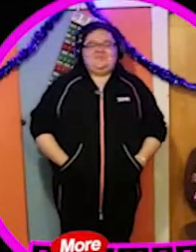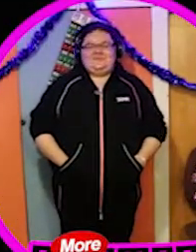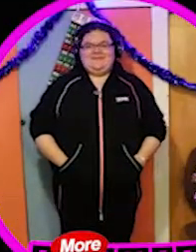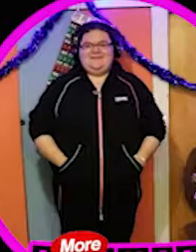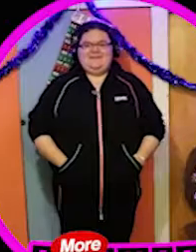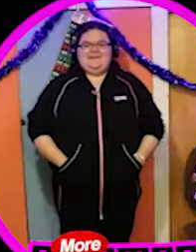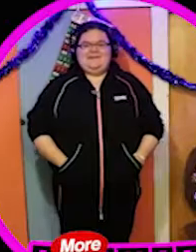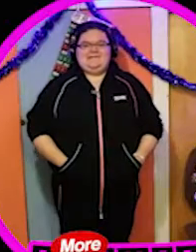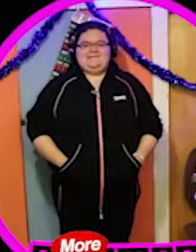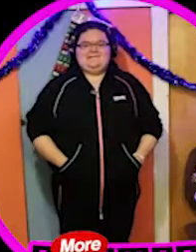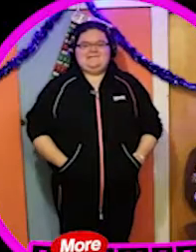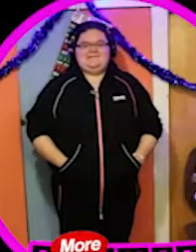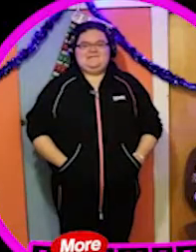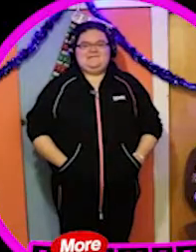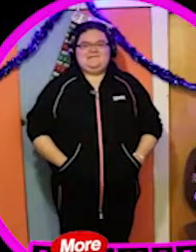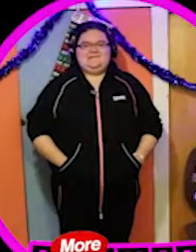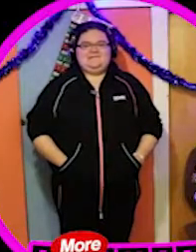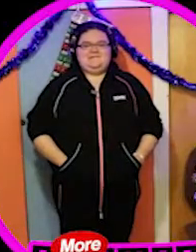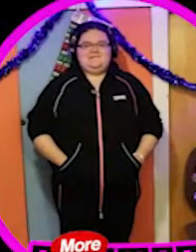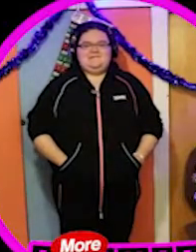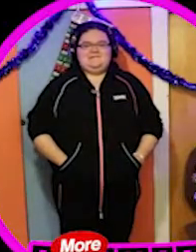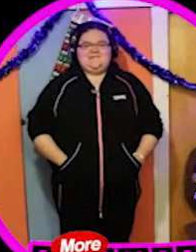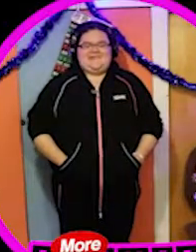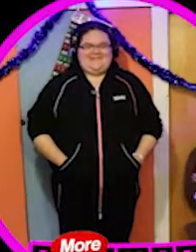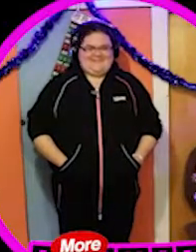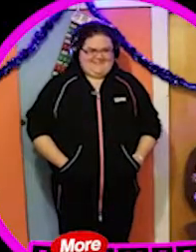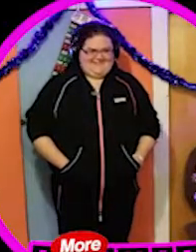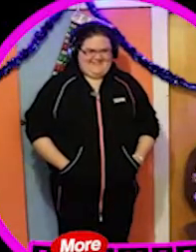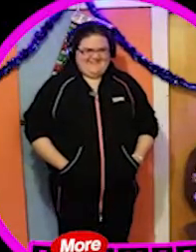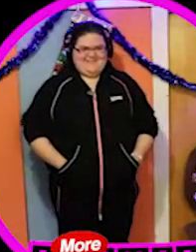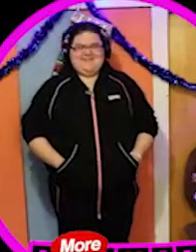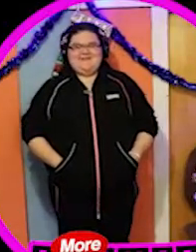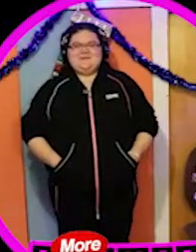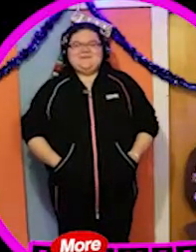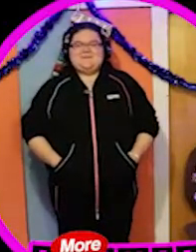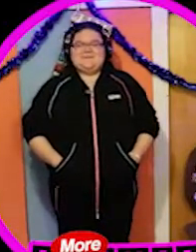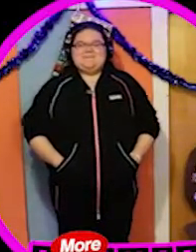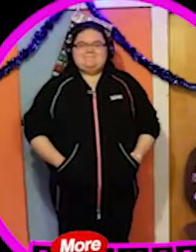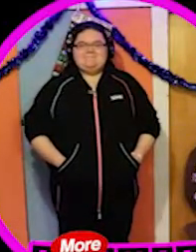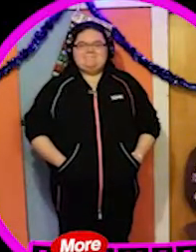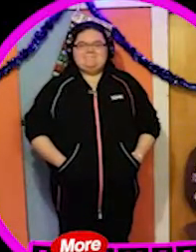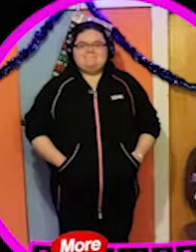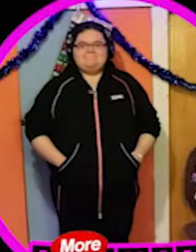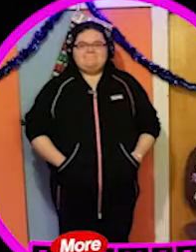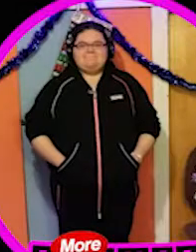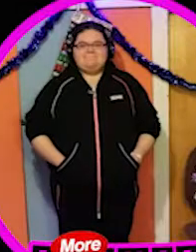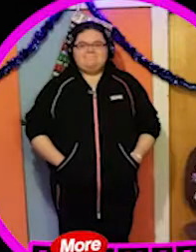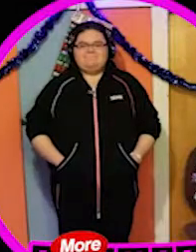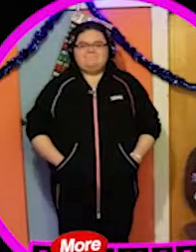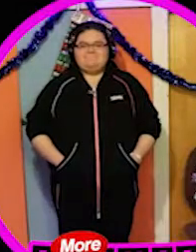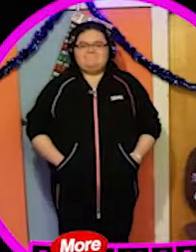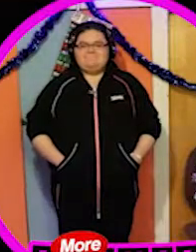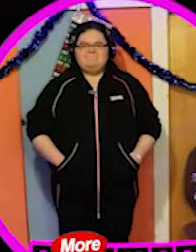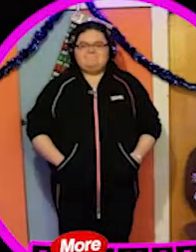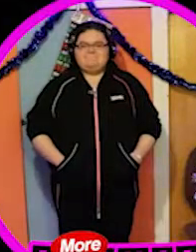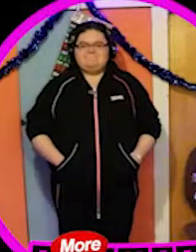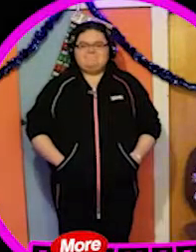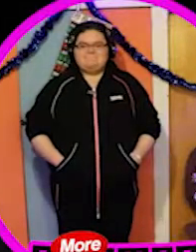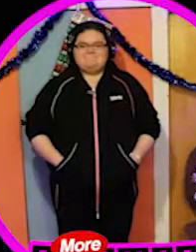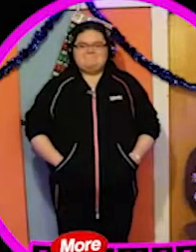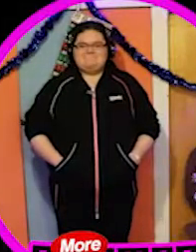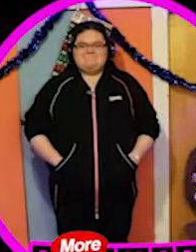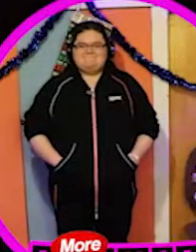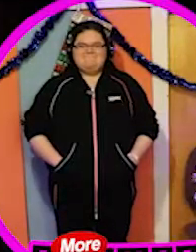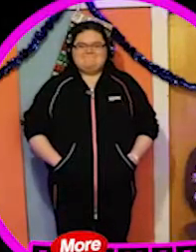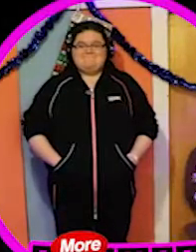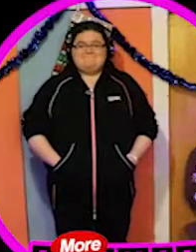You sicko. Bro, this guy's trying to kill me. I'm not straight. Stay away from me and I'll stay away from you. I shot. Bro, Deflect